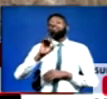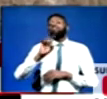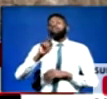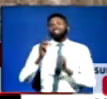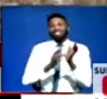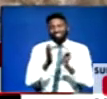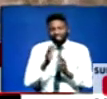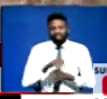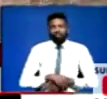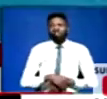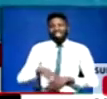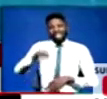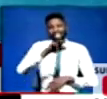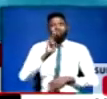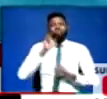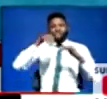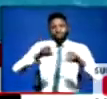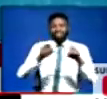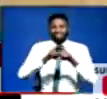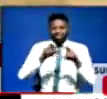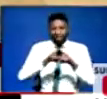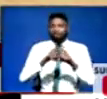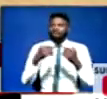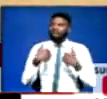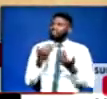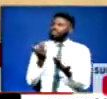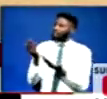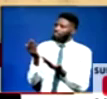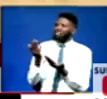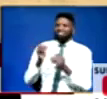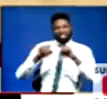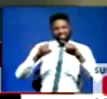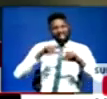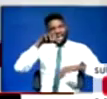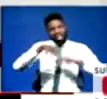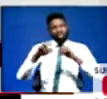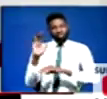parks, an elephant sanctuary, the dolphins, and wildlife parks, among others.